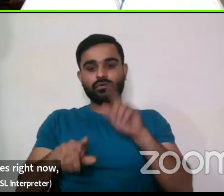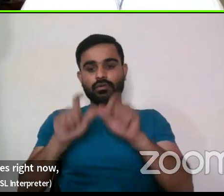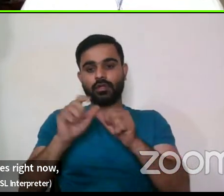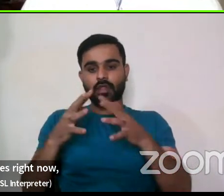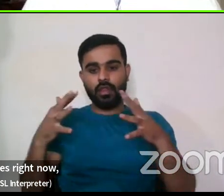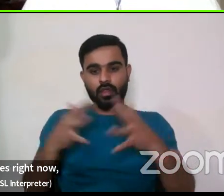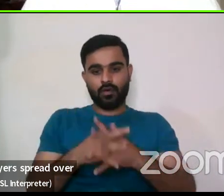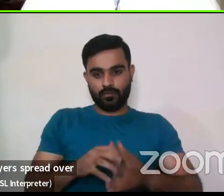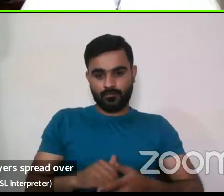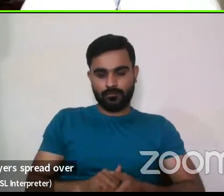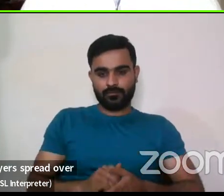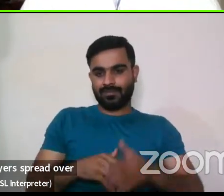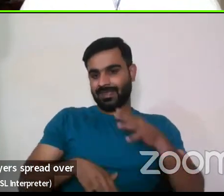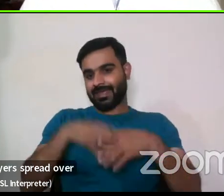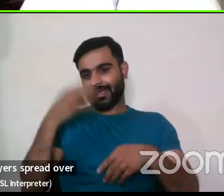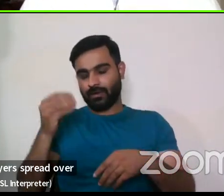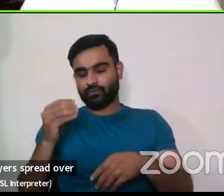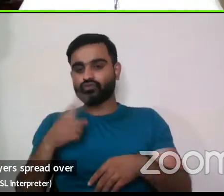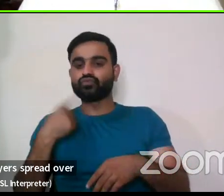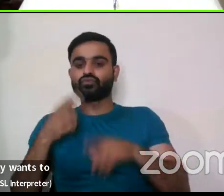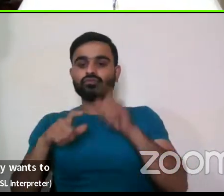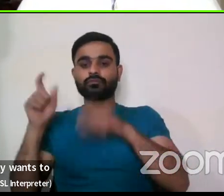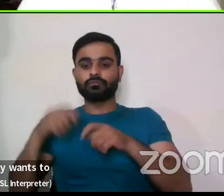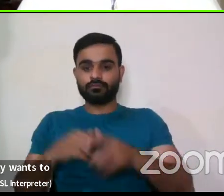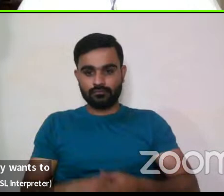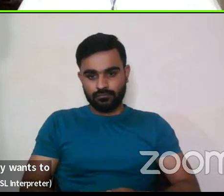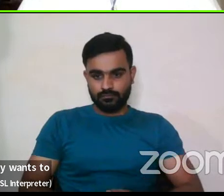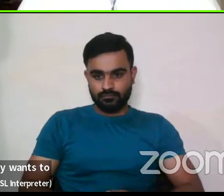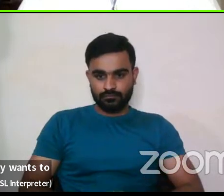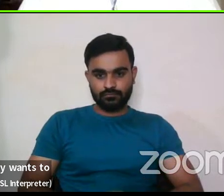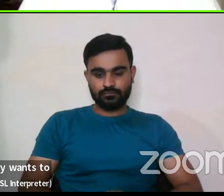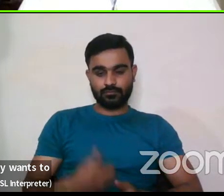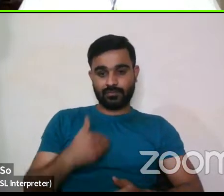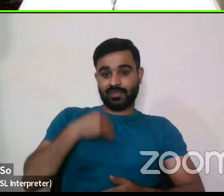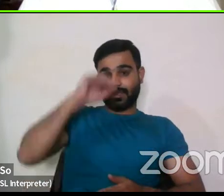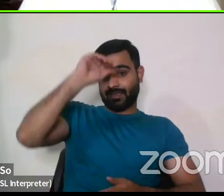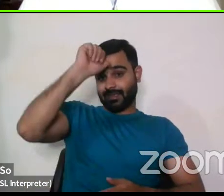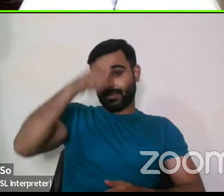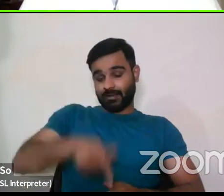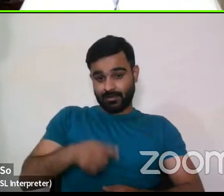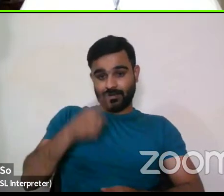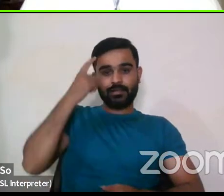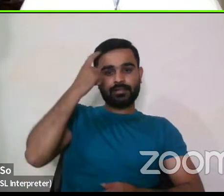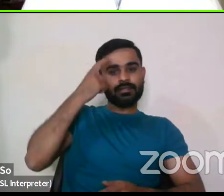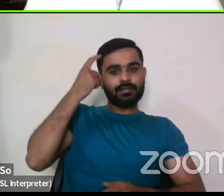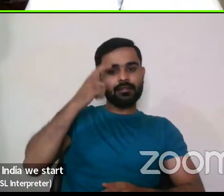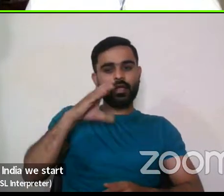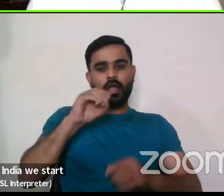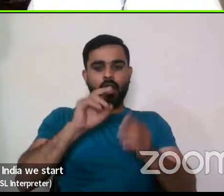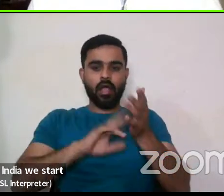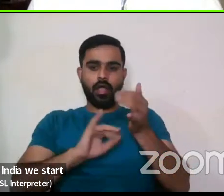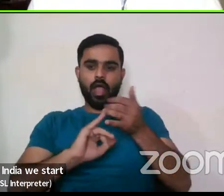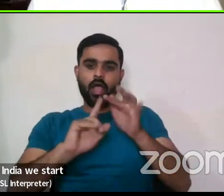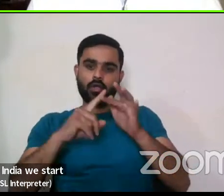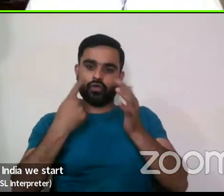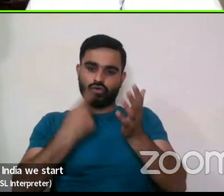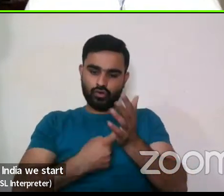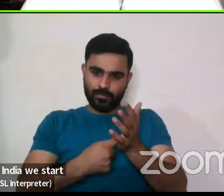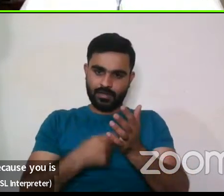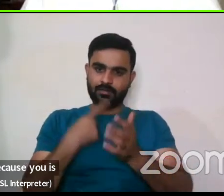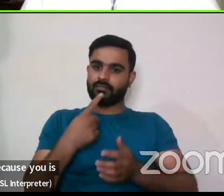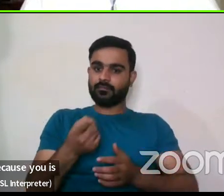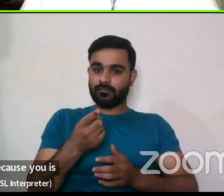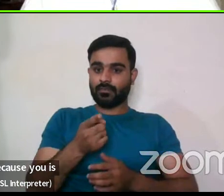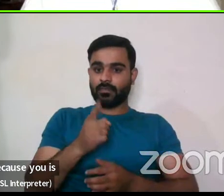to read outside of the US. So for us in India, we start thinking that consumer welfare, because EU is talking about,